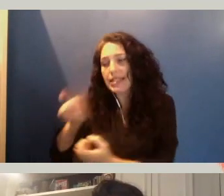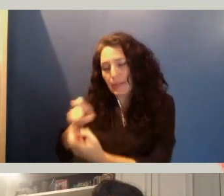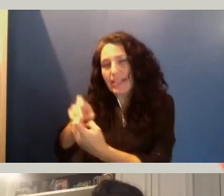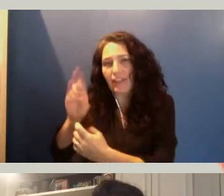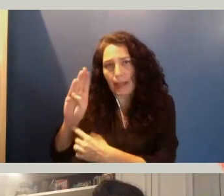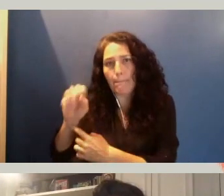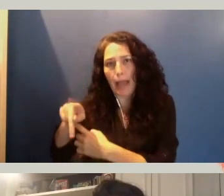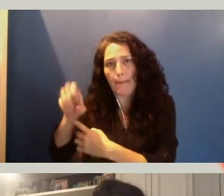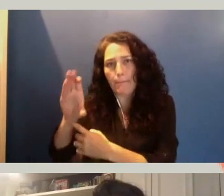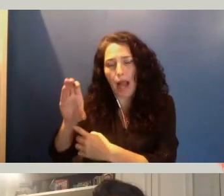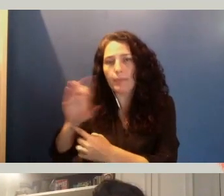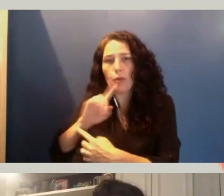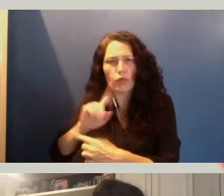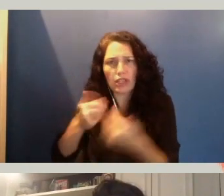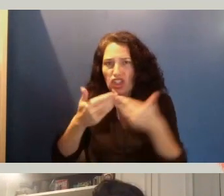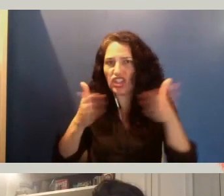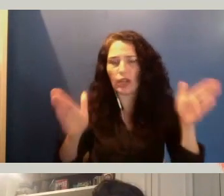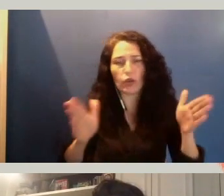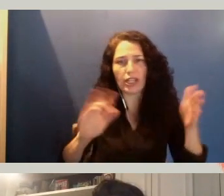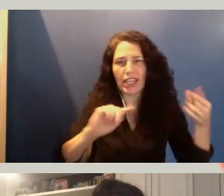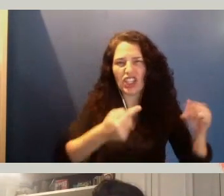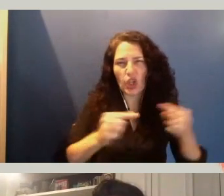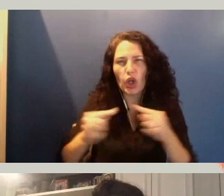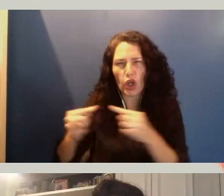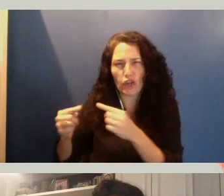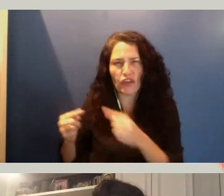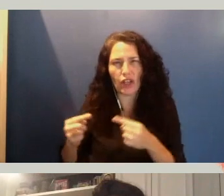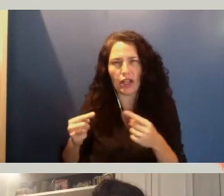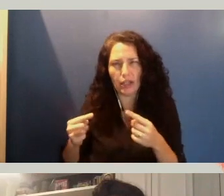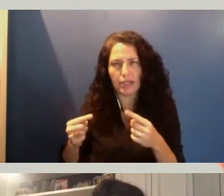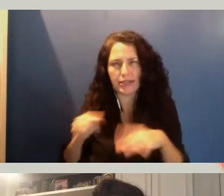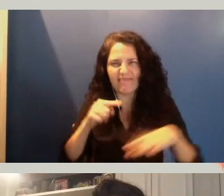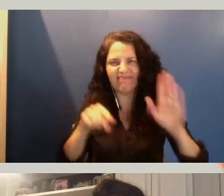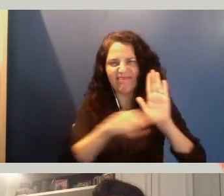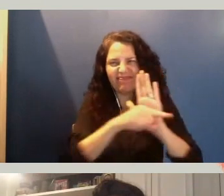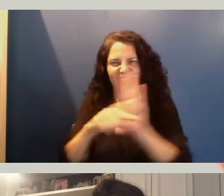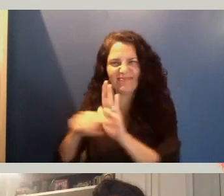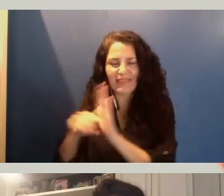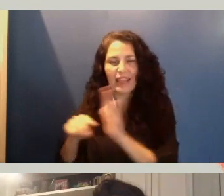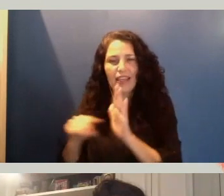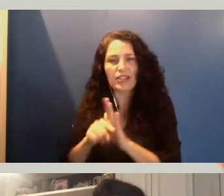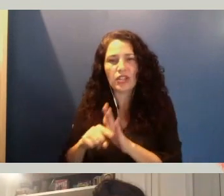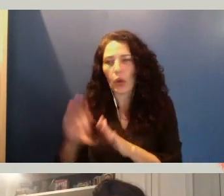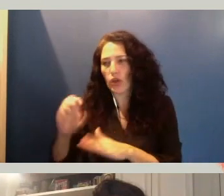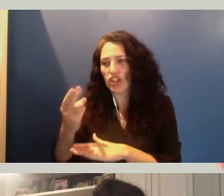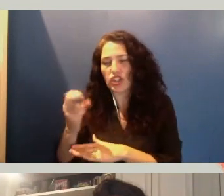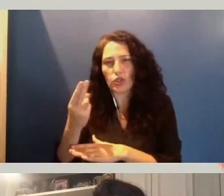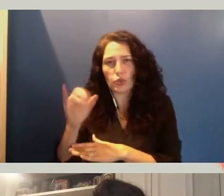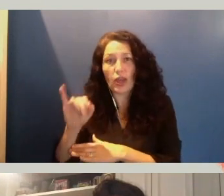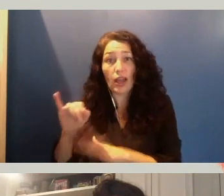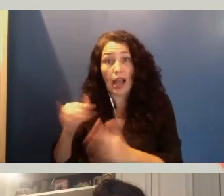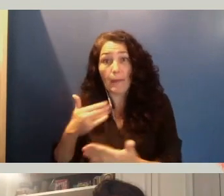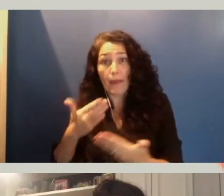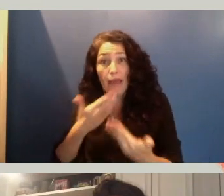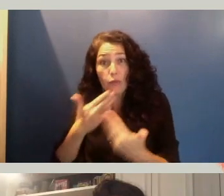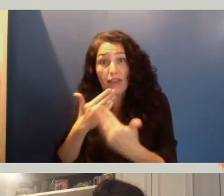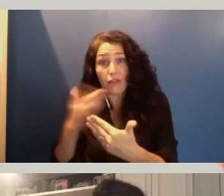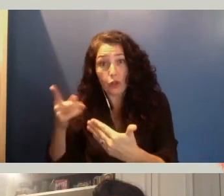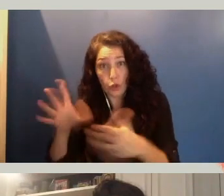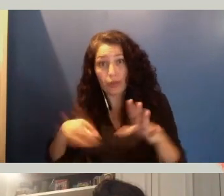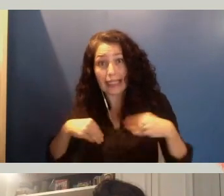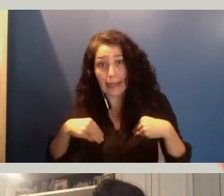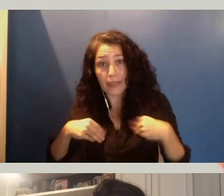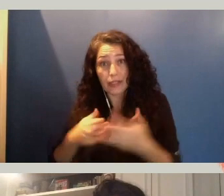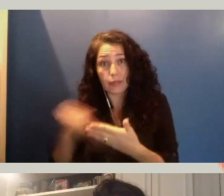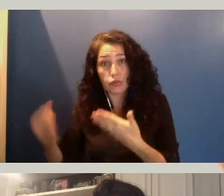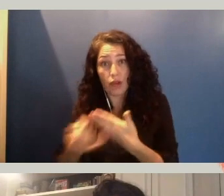important. I'm excited that Chi-hui is taking that on. I think it's not going to be easy, and it's going to take actually, you know,